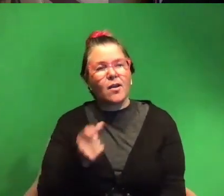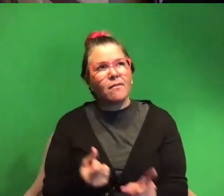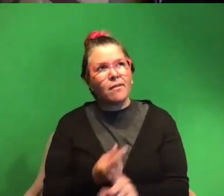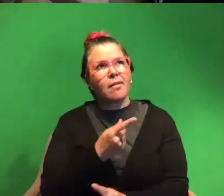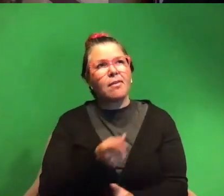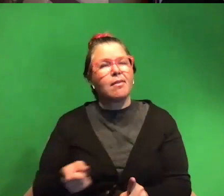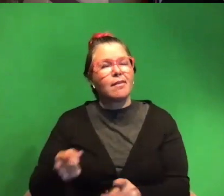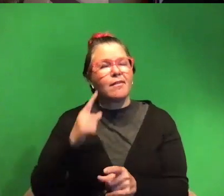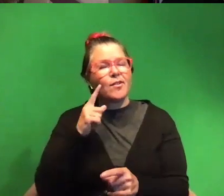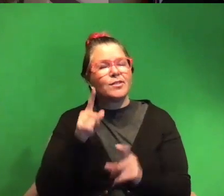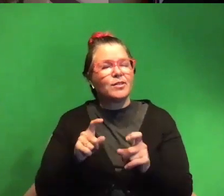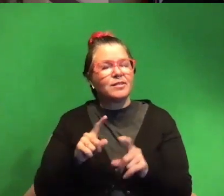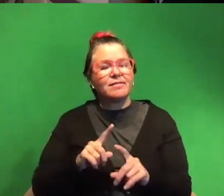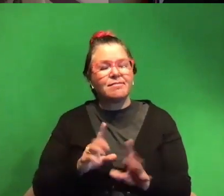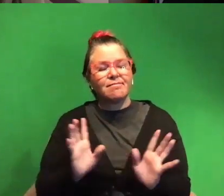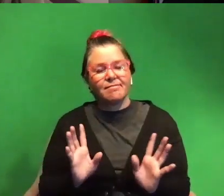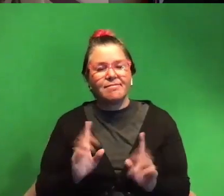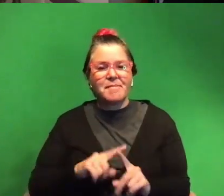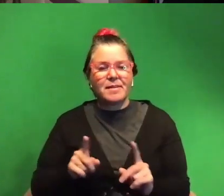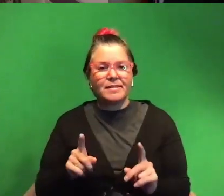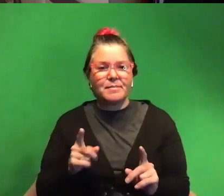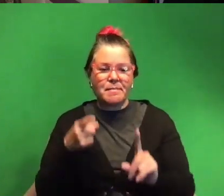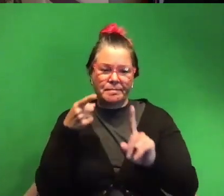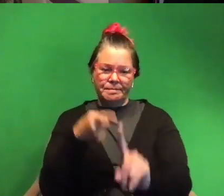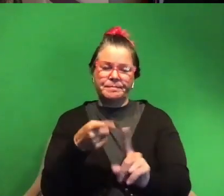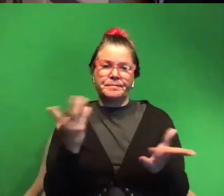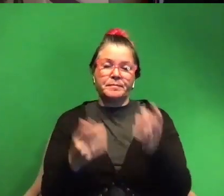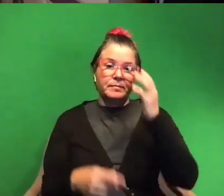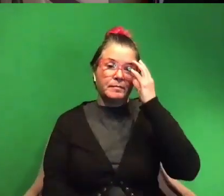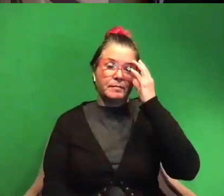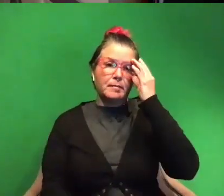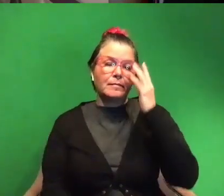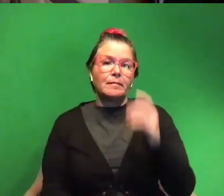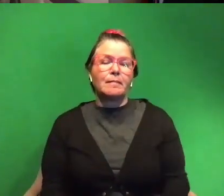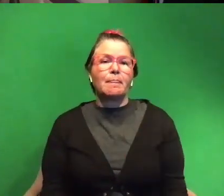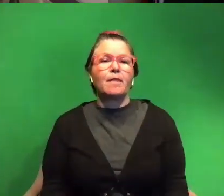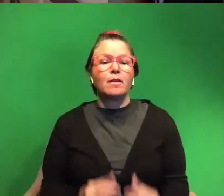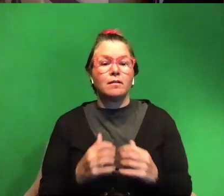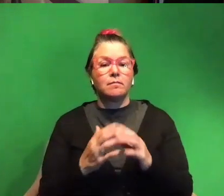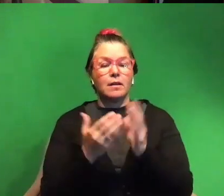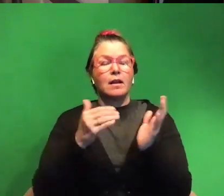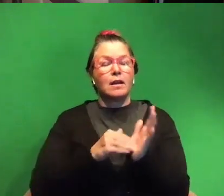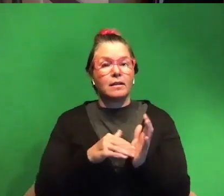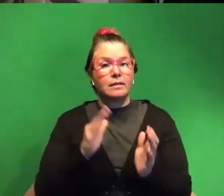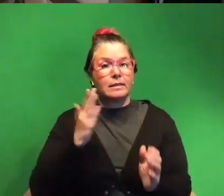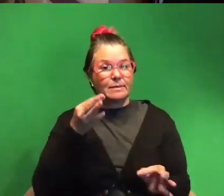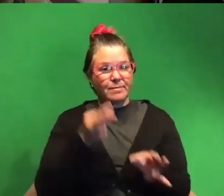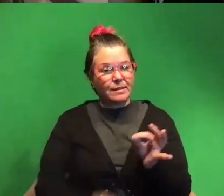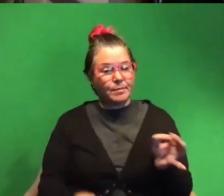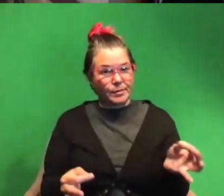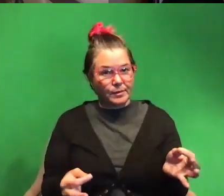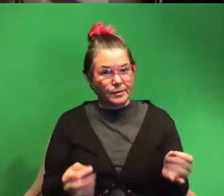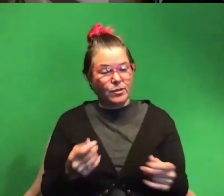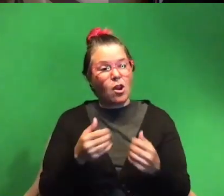this question for a bit, but I guess my point here is that restoration is something that sounds very simple, right? We